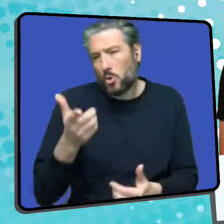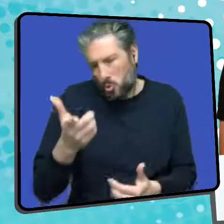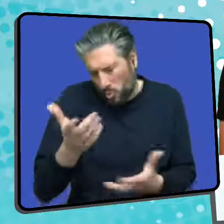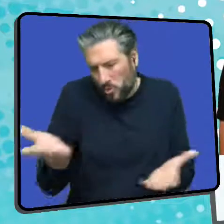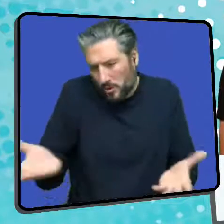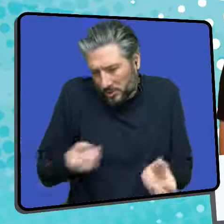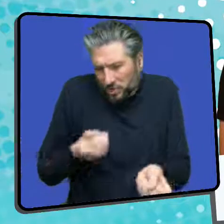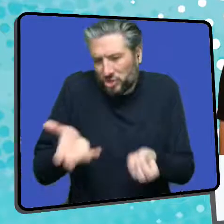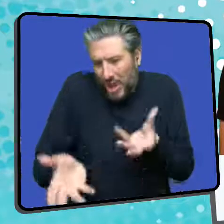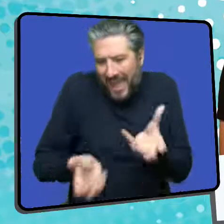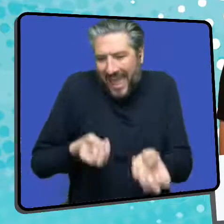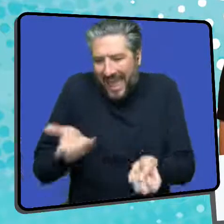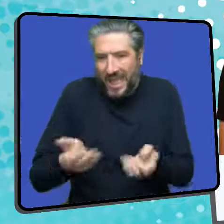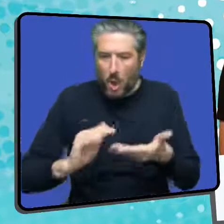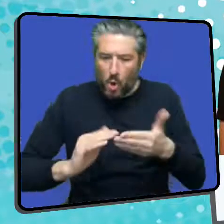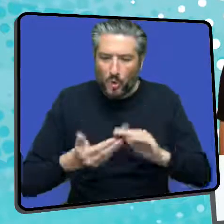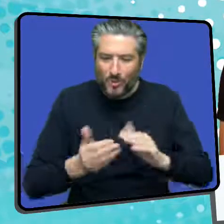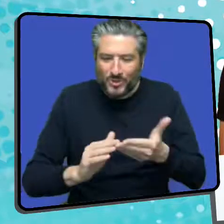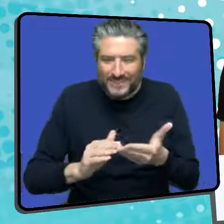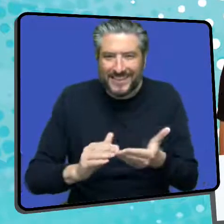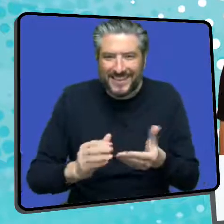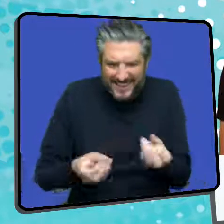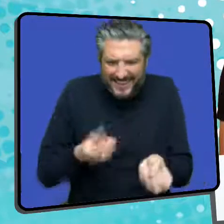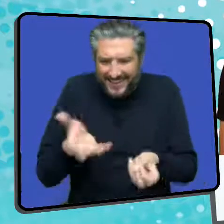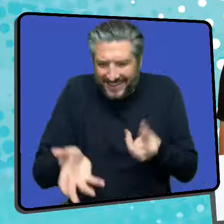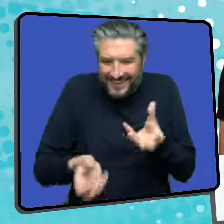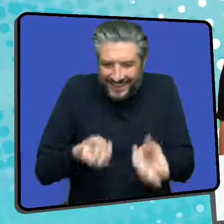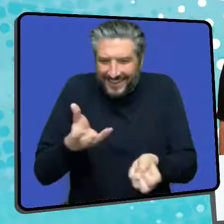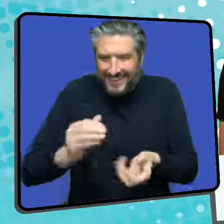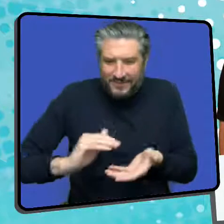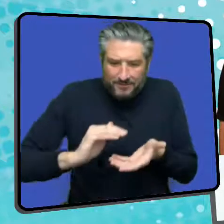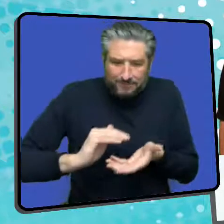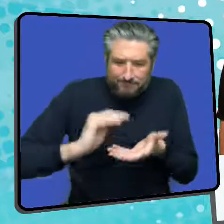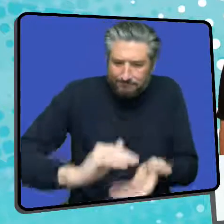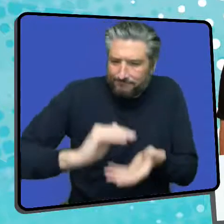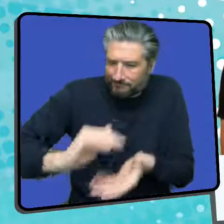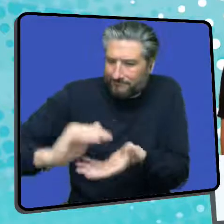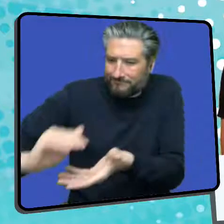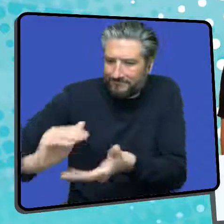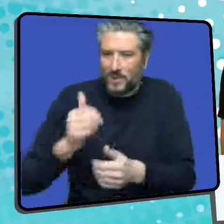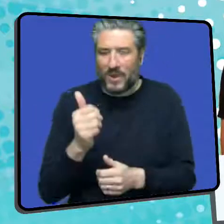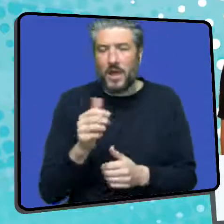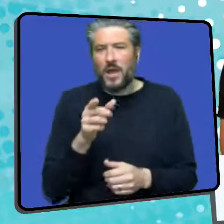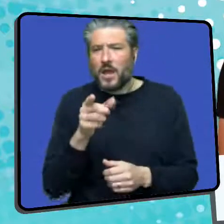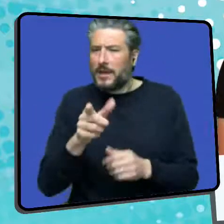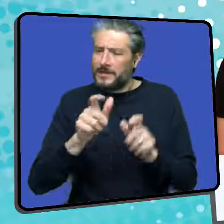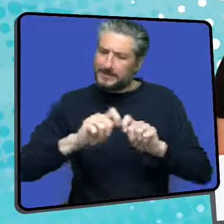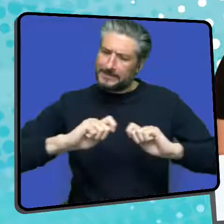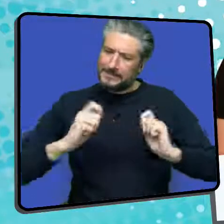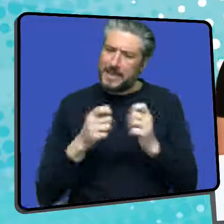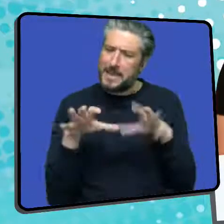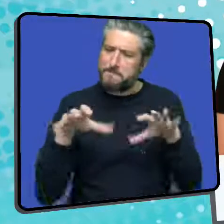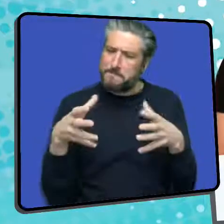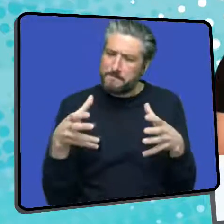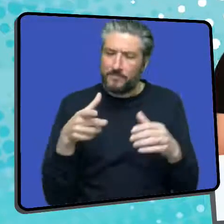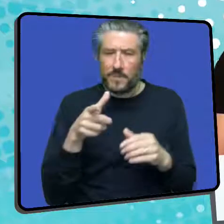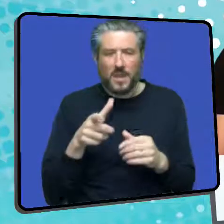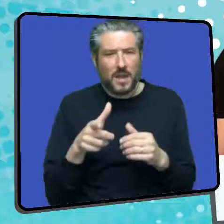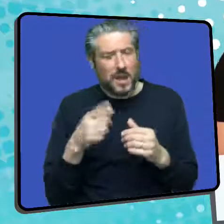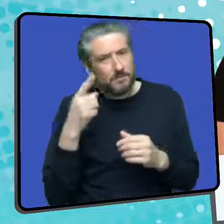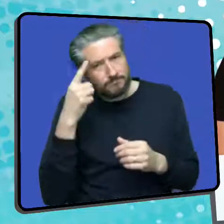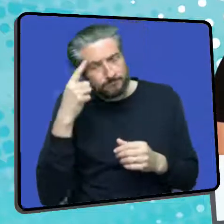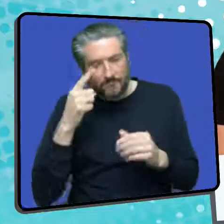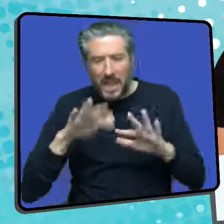How do you do responsible AI within your team? How does that work? Is it obviously it's got many areas to it, I'm